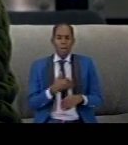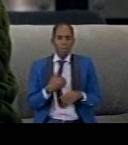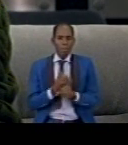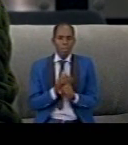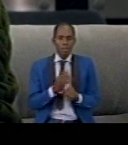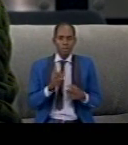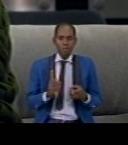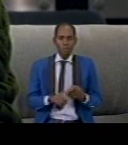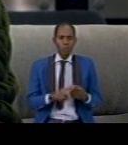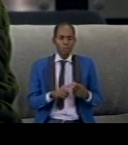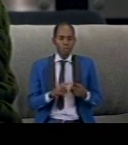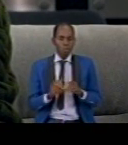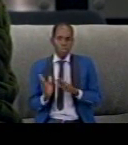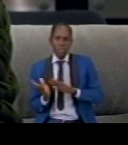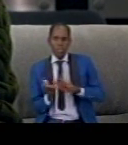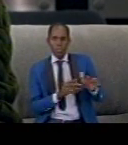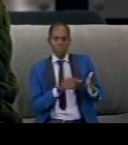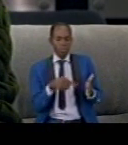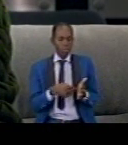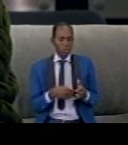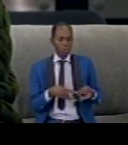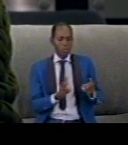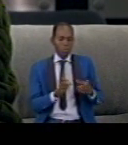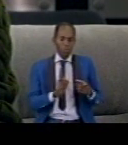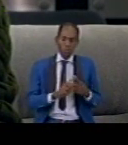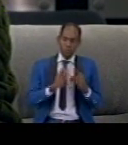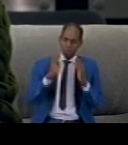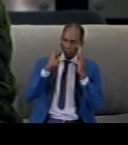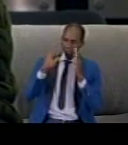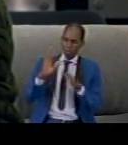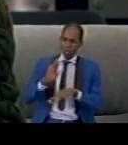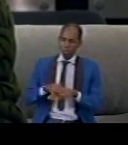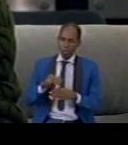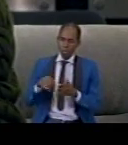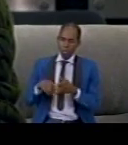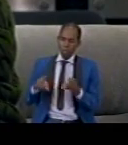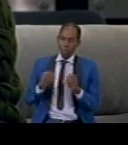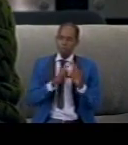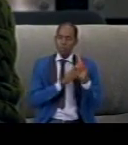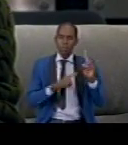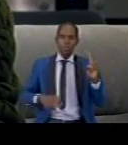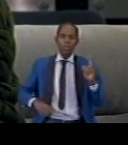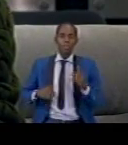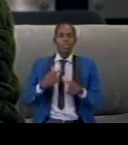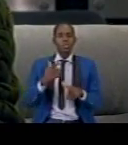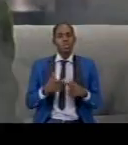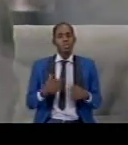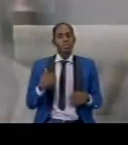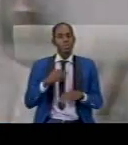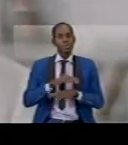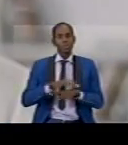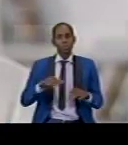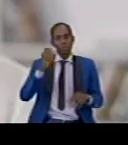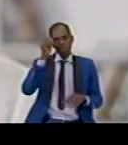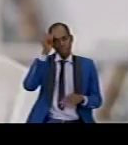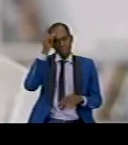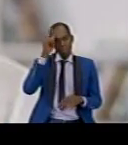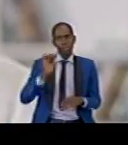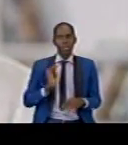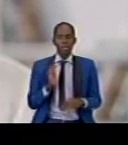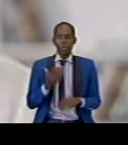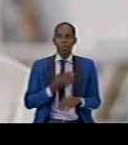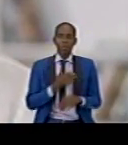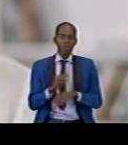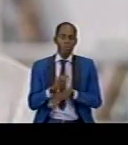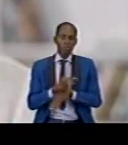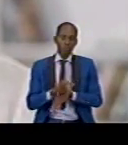direction to facing this other direction, then we do not understand our mission statement.